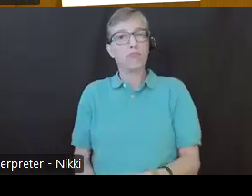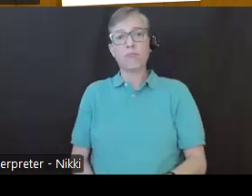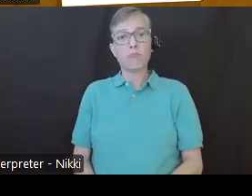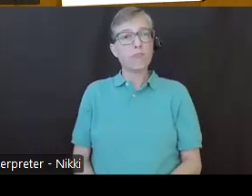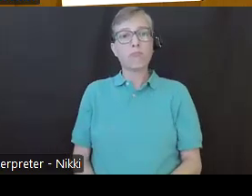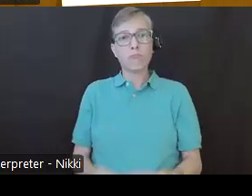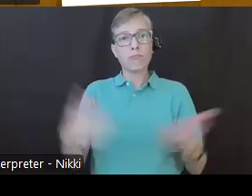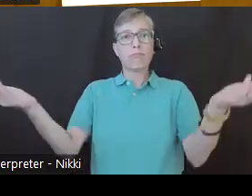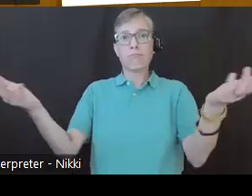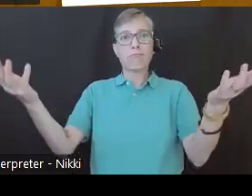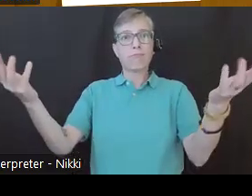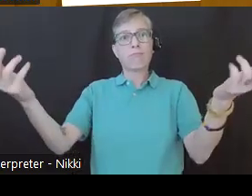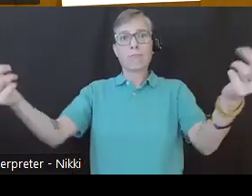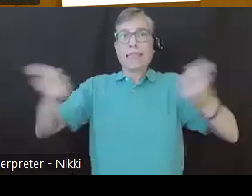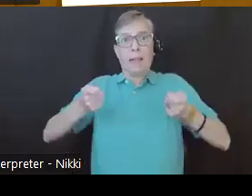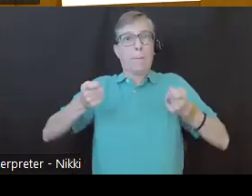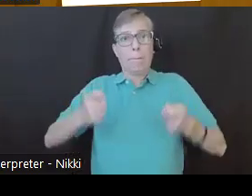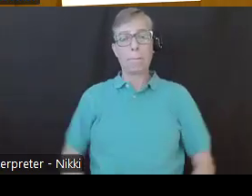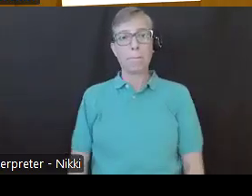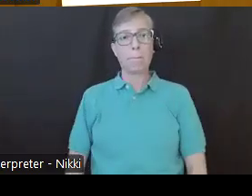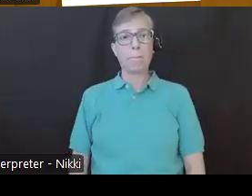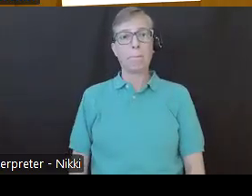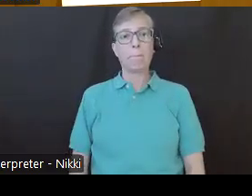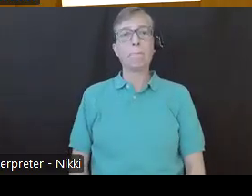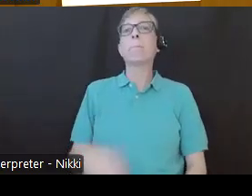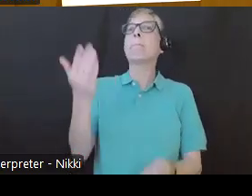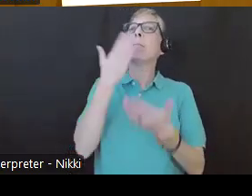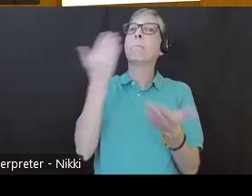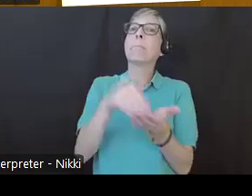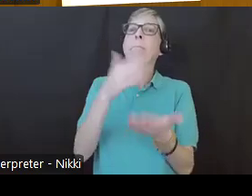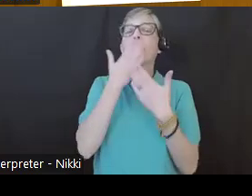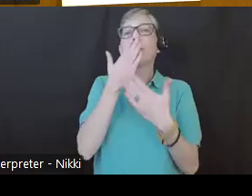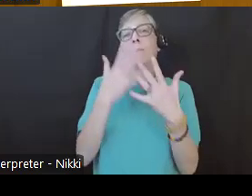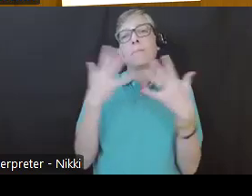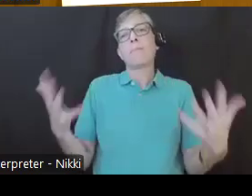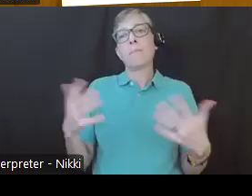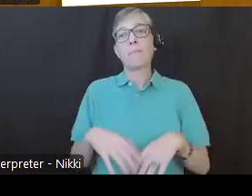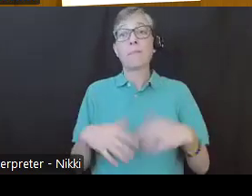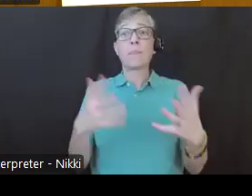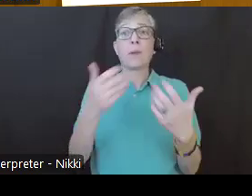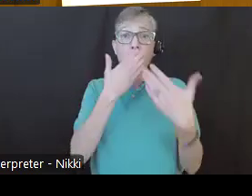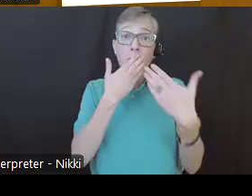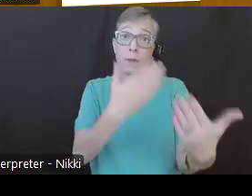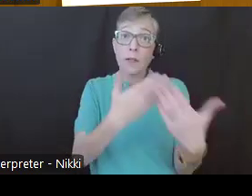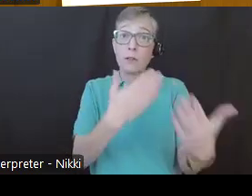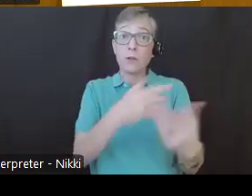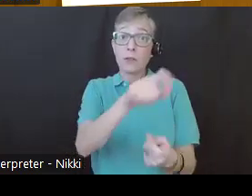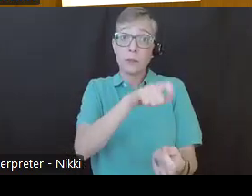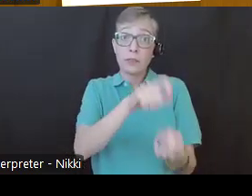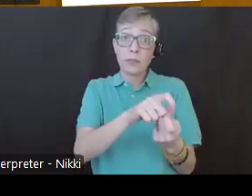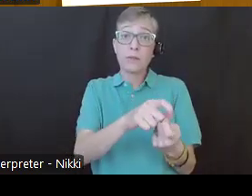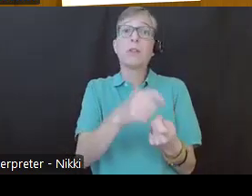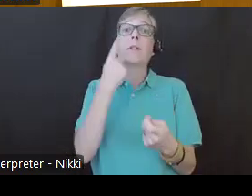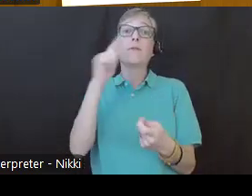here. That's great. Again, thank you so much. I specifically want to thank you on